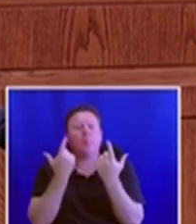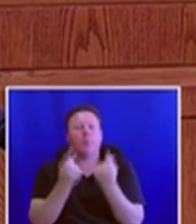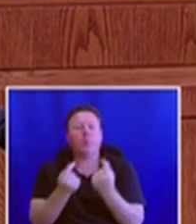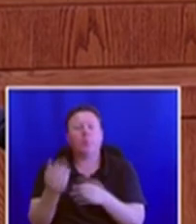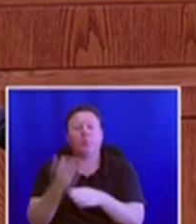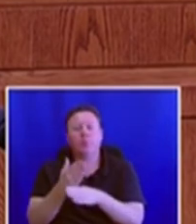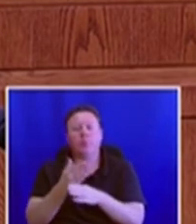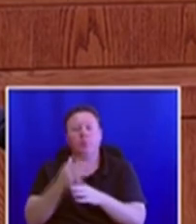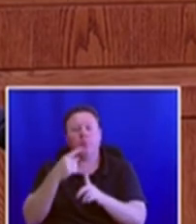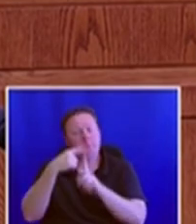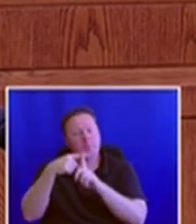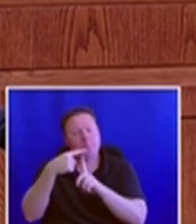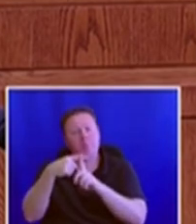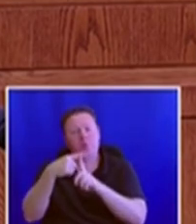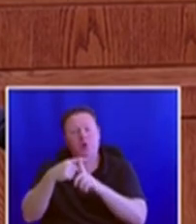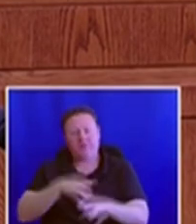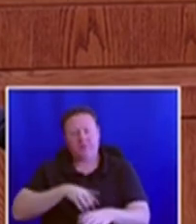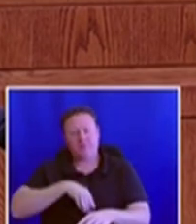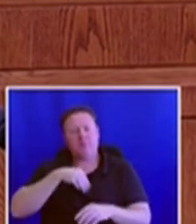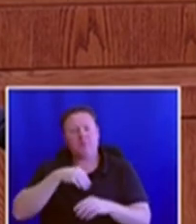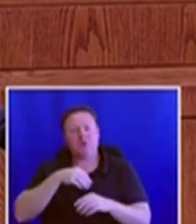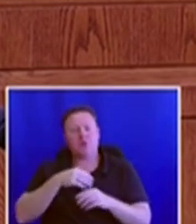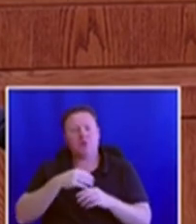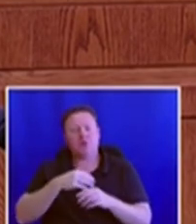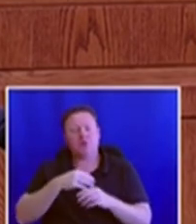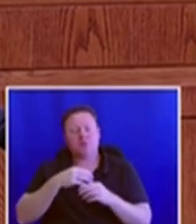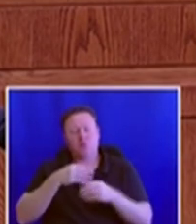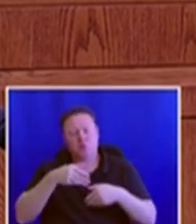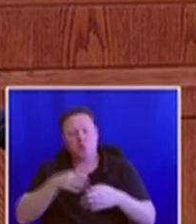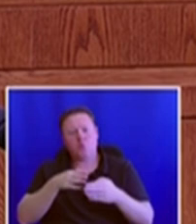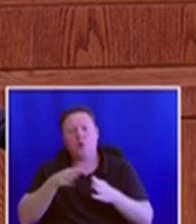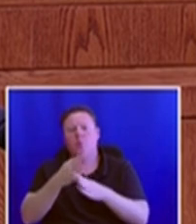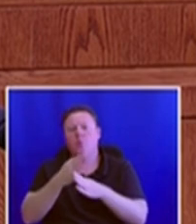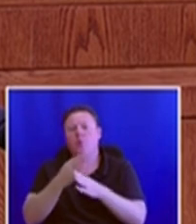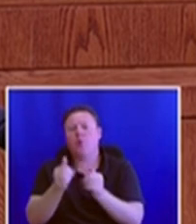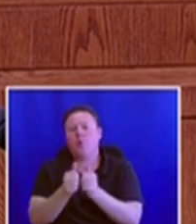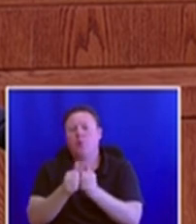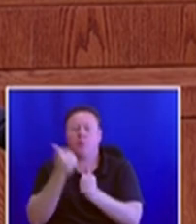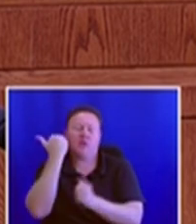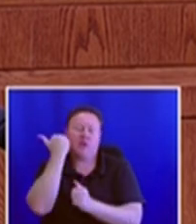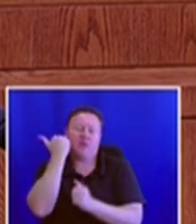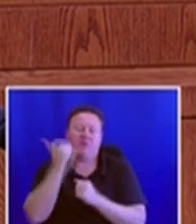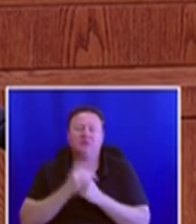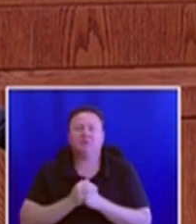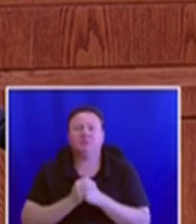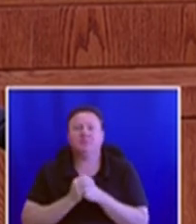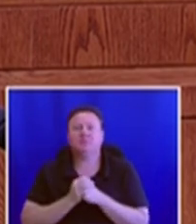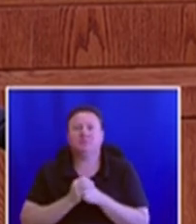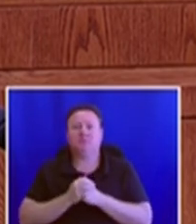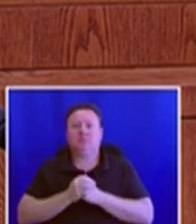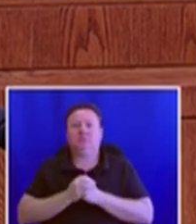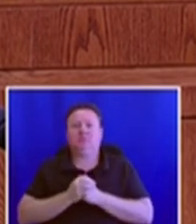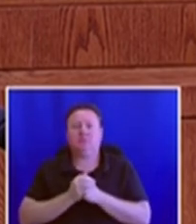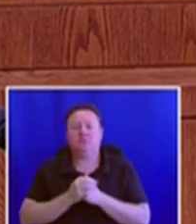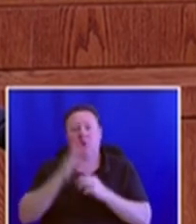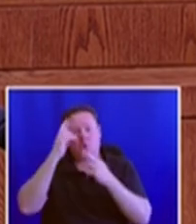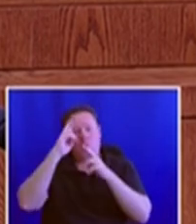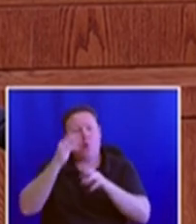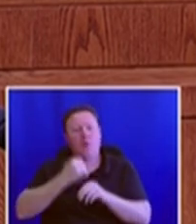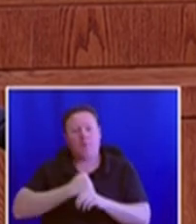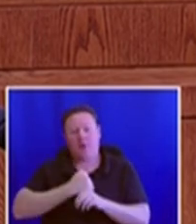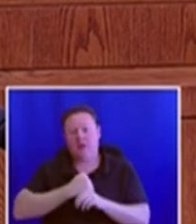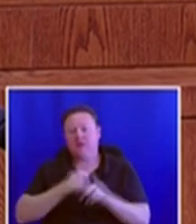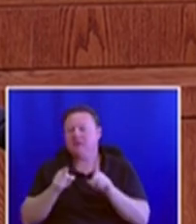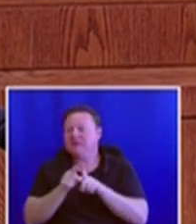very positive spirit of working together with us as government. It is my hope that this House will